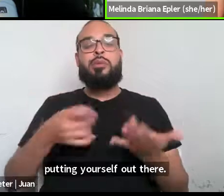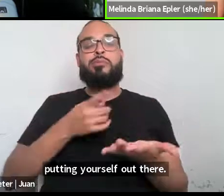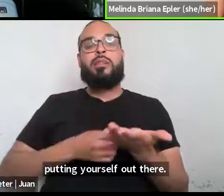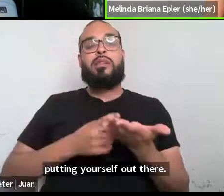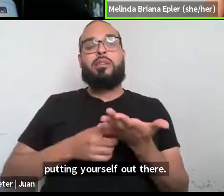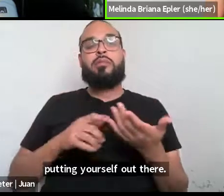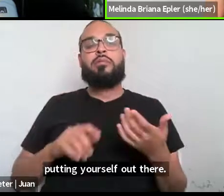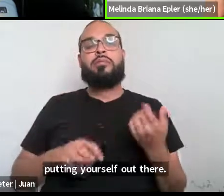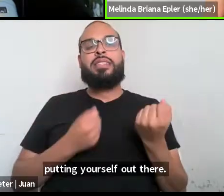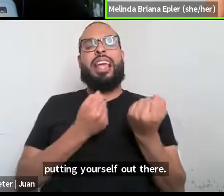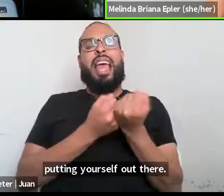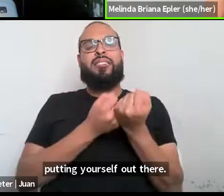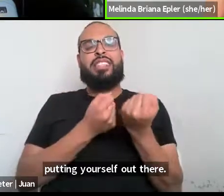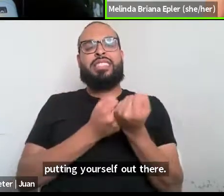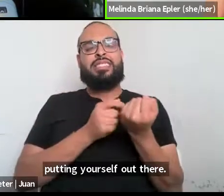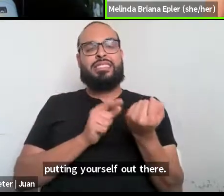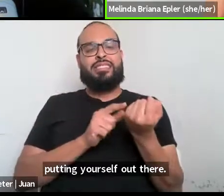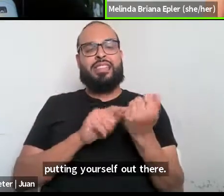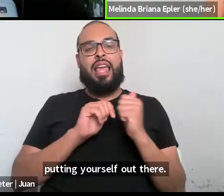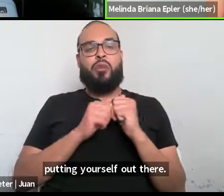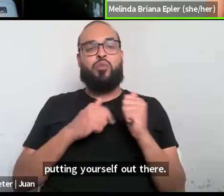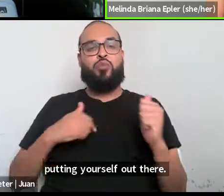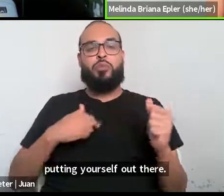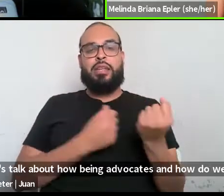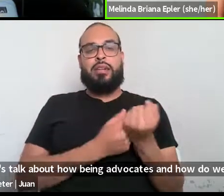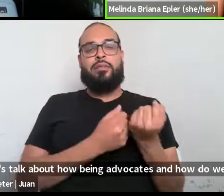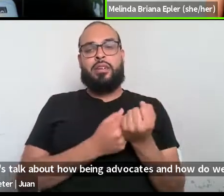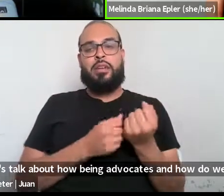we advocate for people through storytelling?